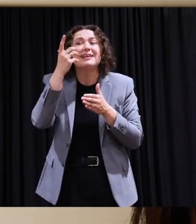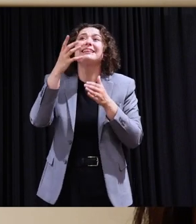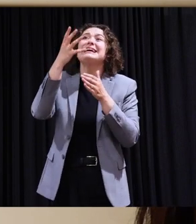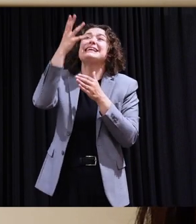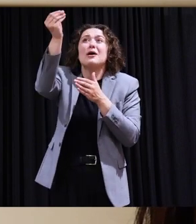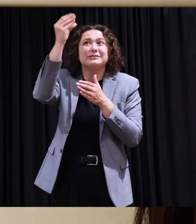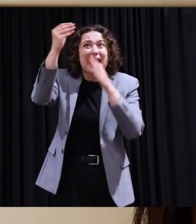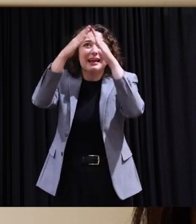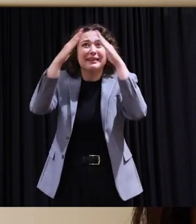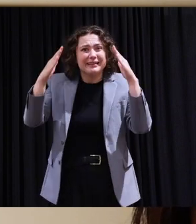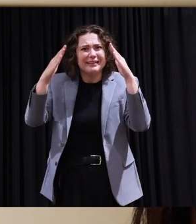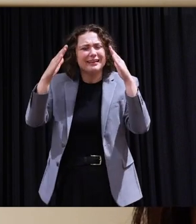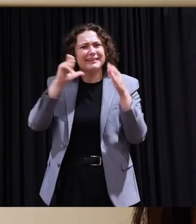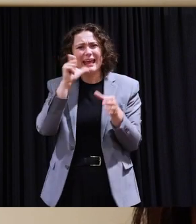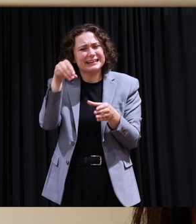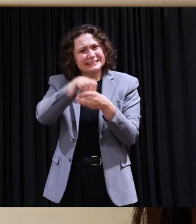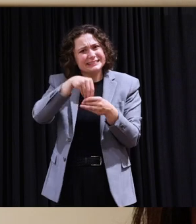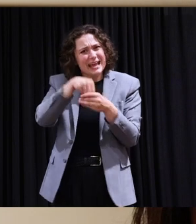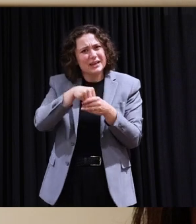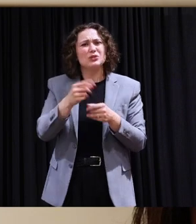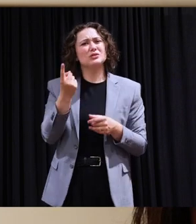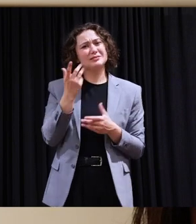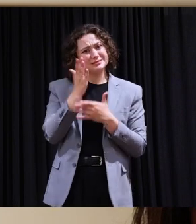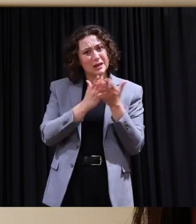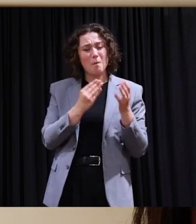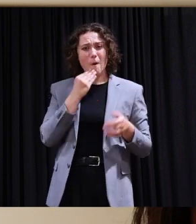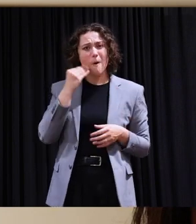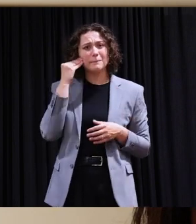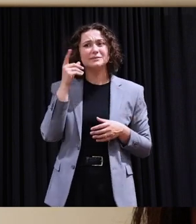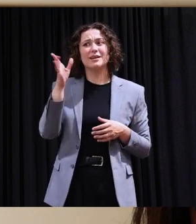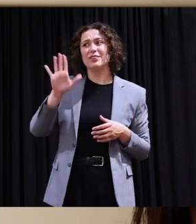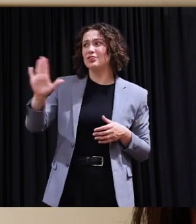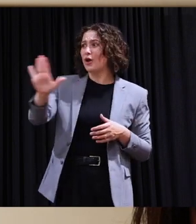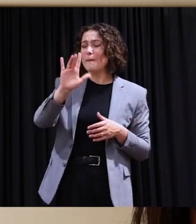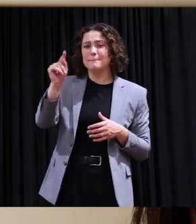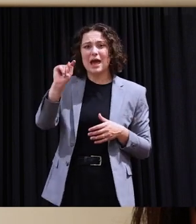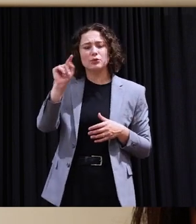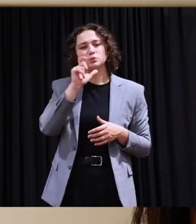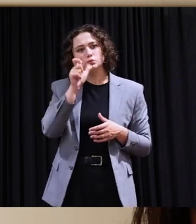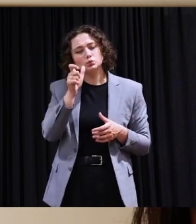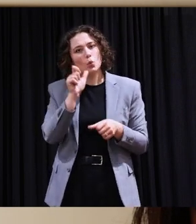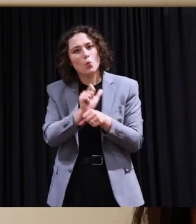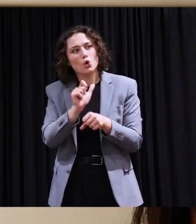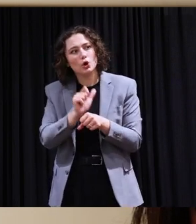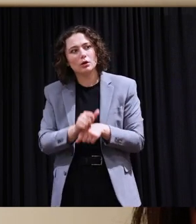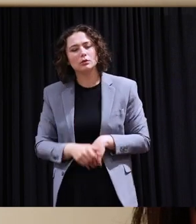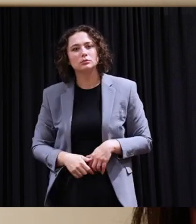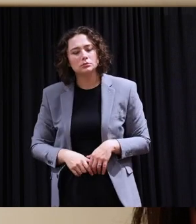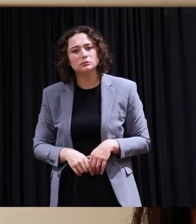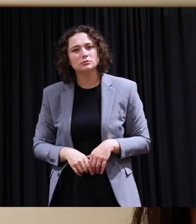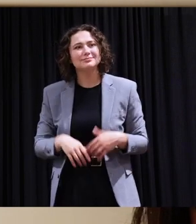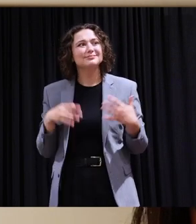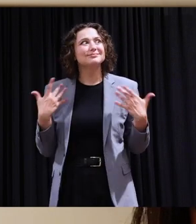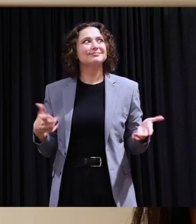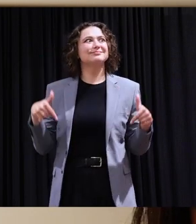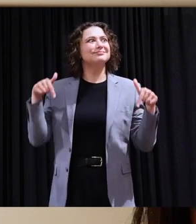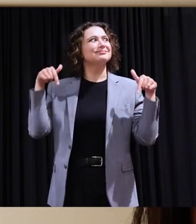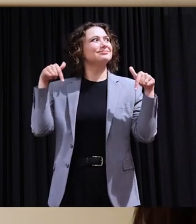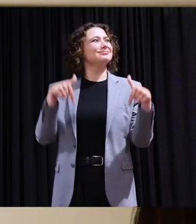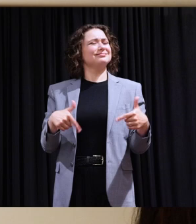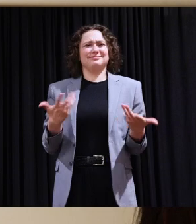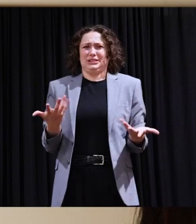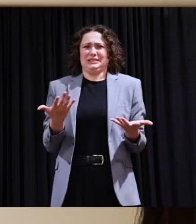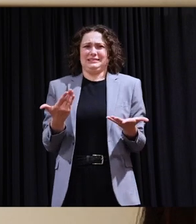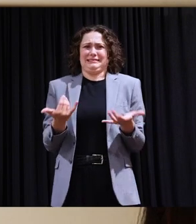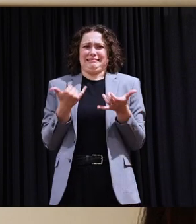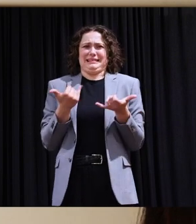working bathroom. And this is the 21st century. So there's so much need that needs to happen just to